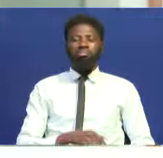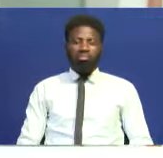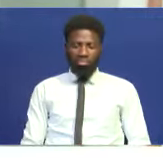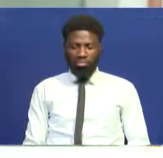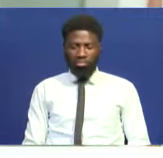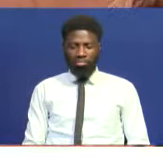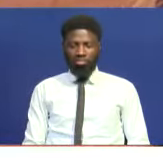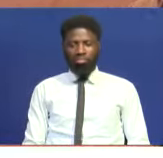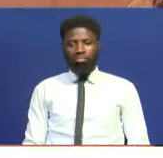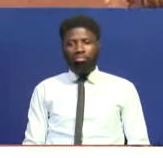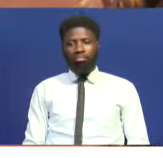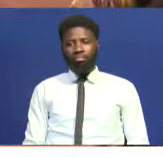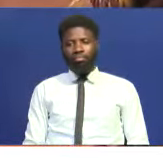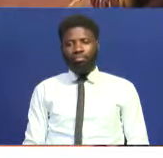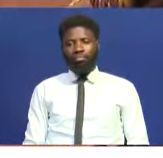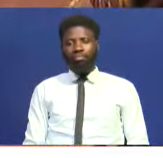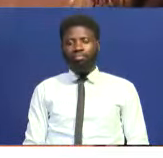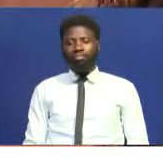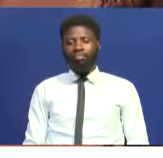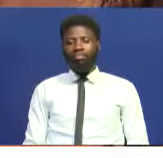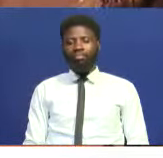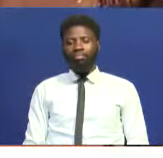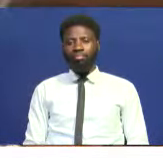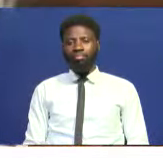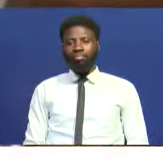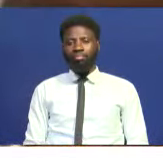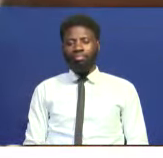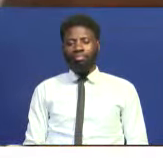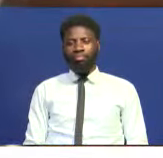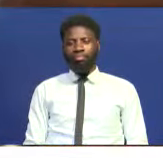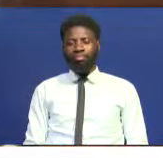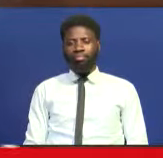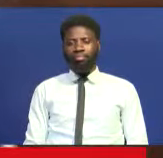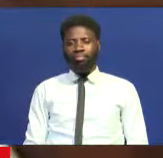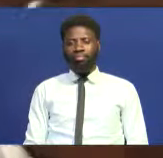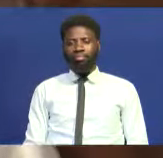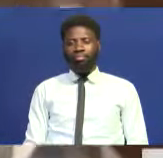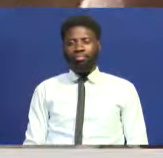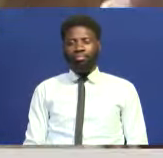you need there. Give us in mind, Darubini Wikendi.